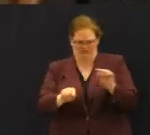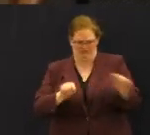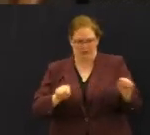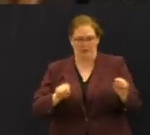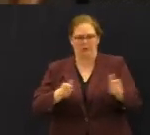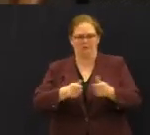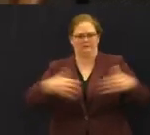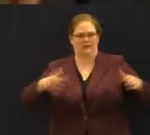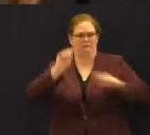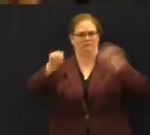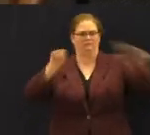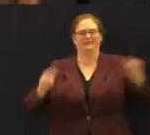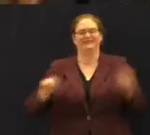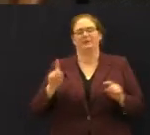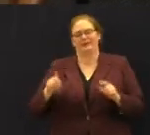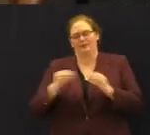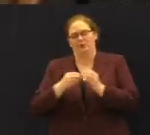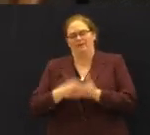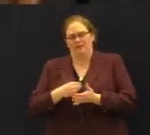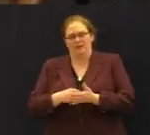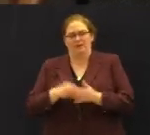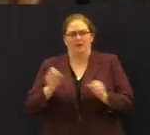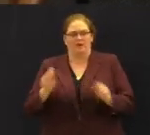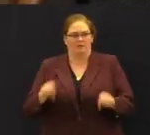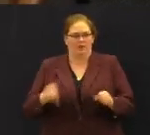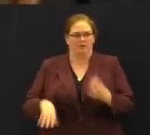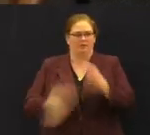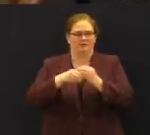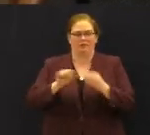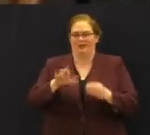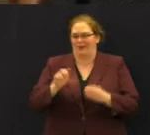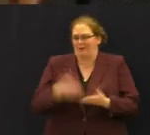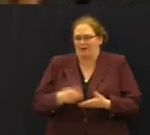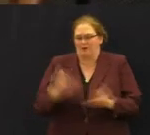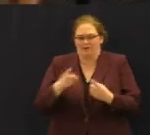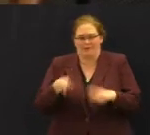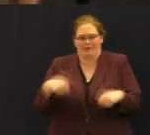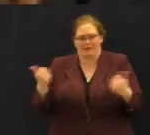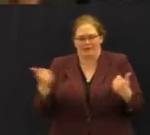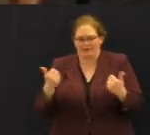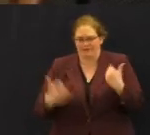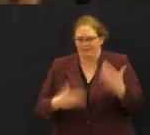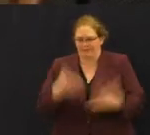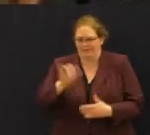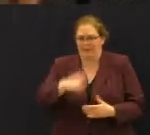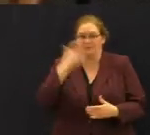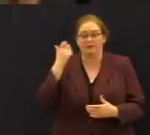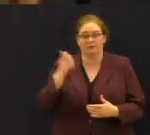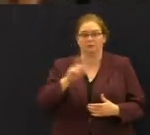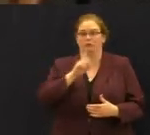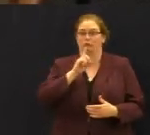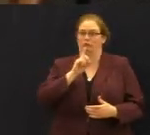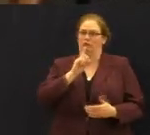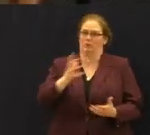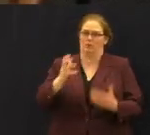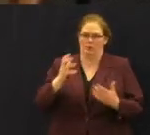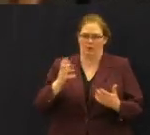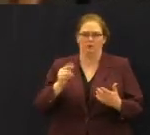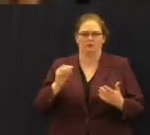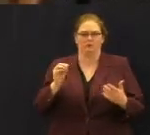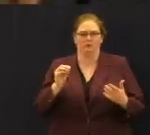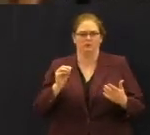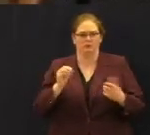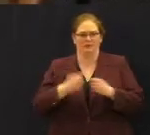certainly take some more funding, and there may be a possibility of additional care funds or something else coming along, because we really would like